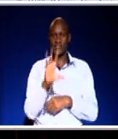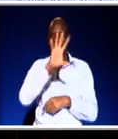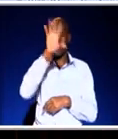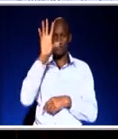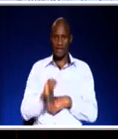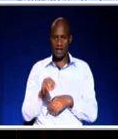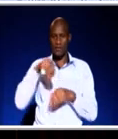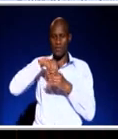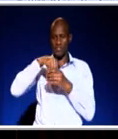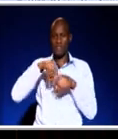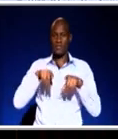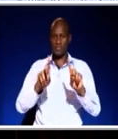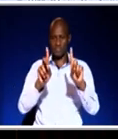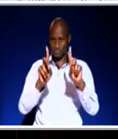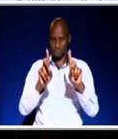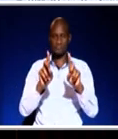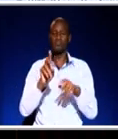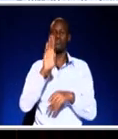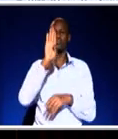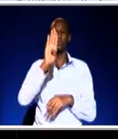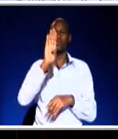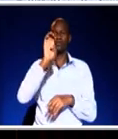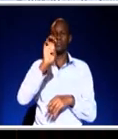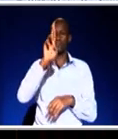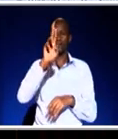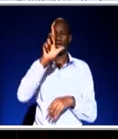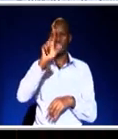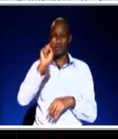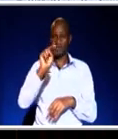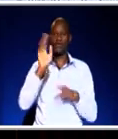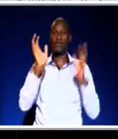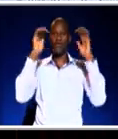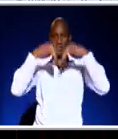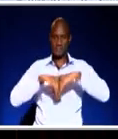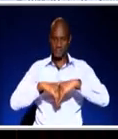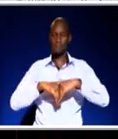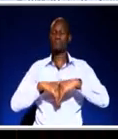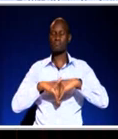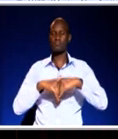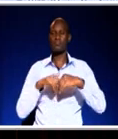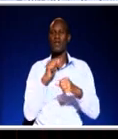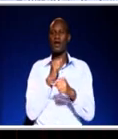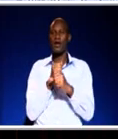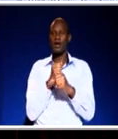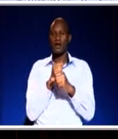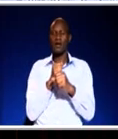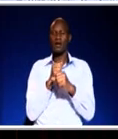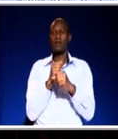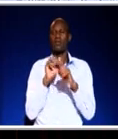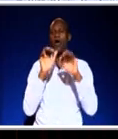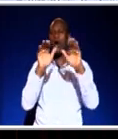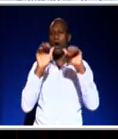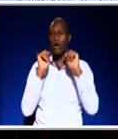among themselves? The Berlin Conference was convened by Otto